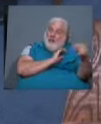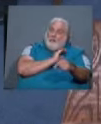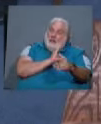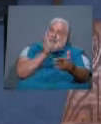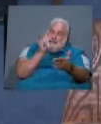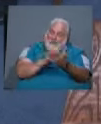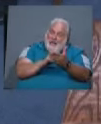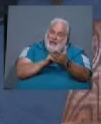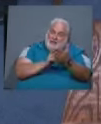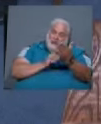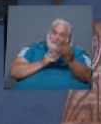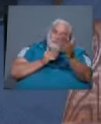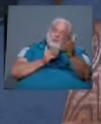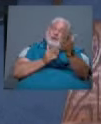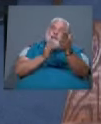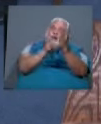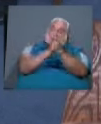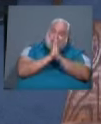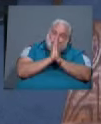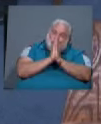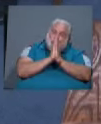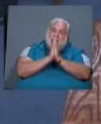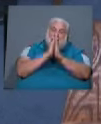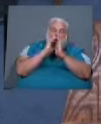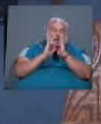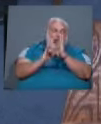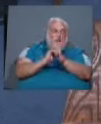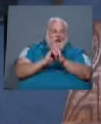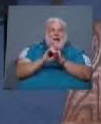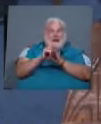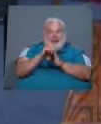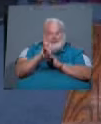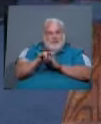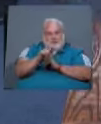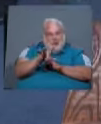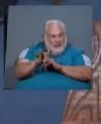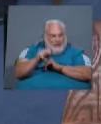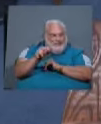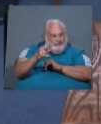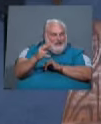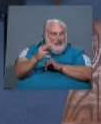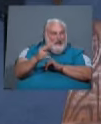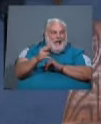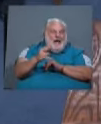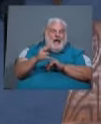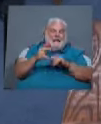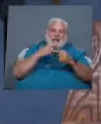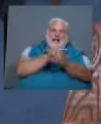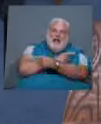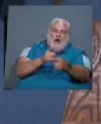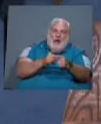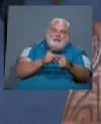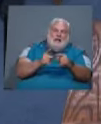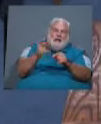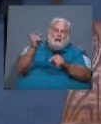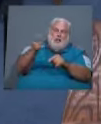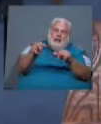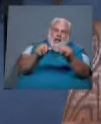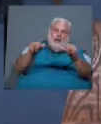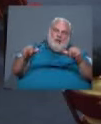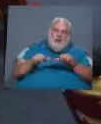to keep submitting those requests, and plus Mrs. Daisy Bates on there, 28, that we have that area declared as historic area. Thank